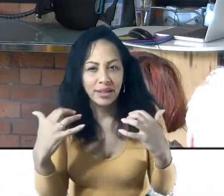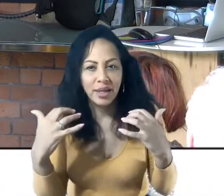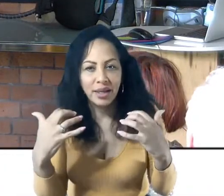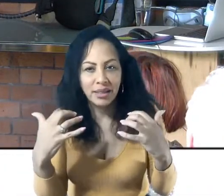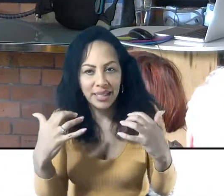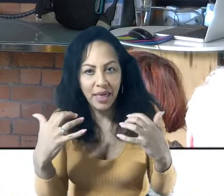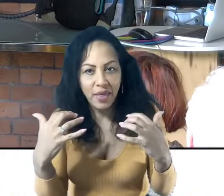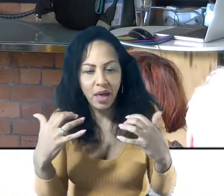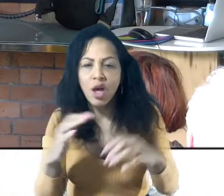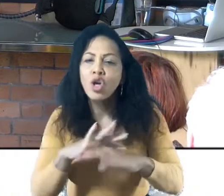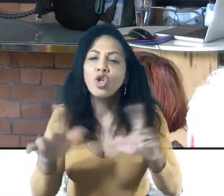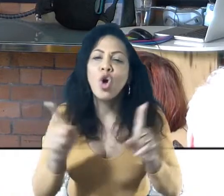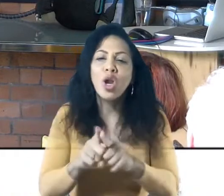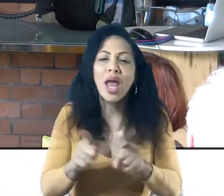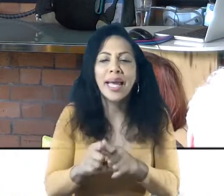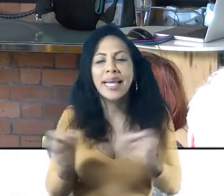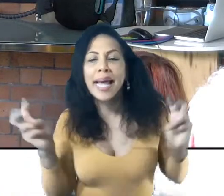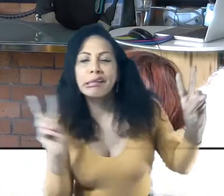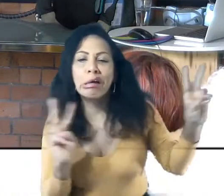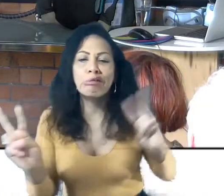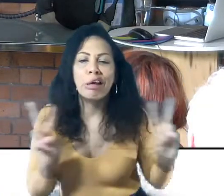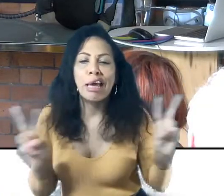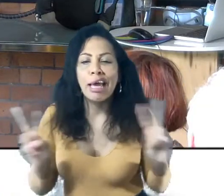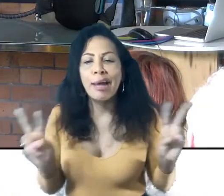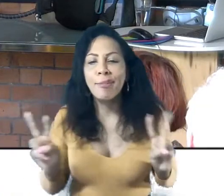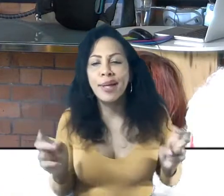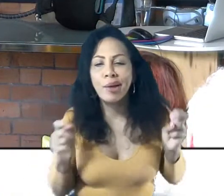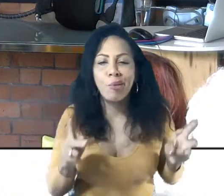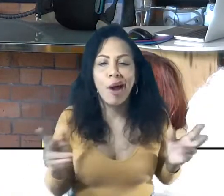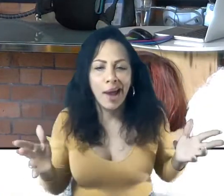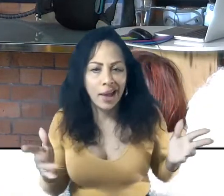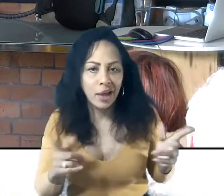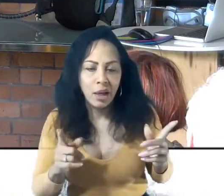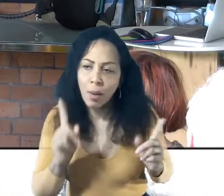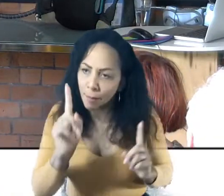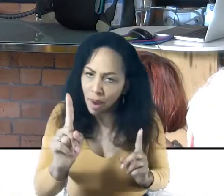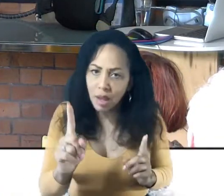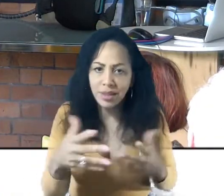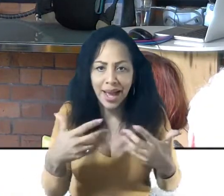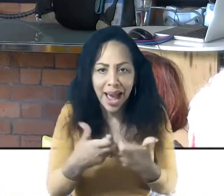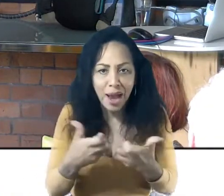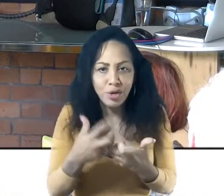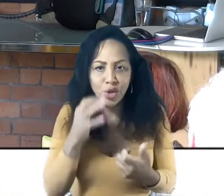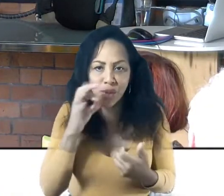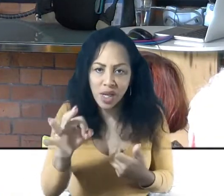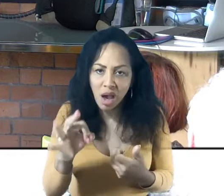like to actually ask each other stories. What's meaningful for you? How do we